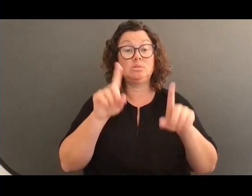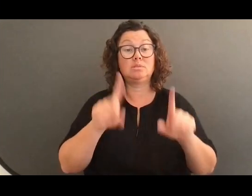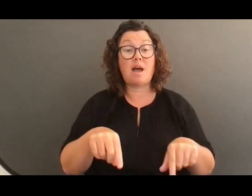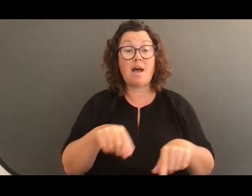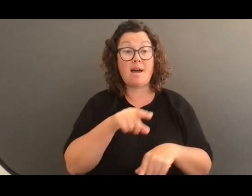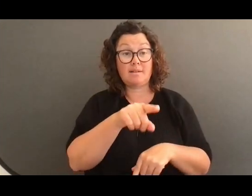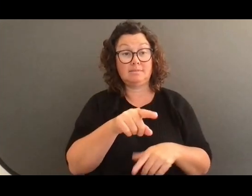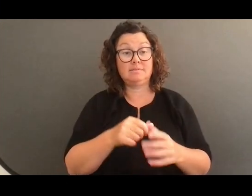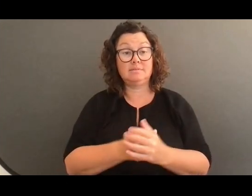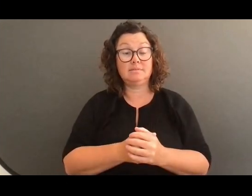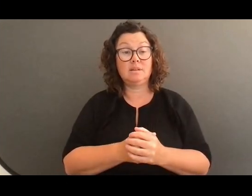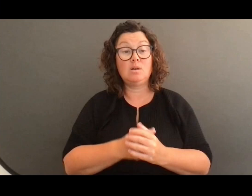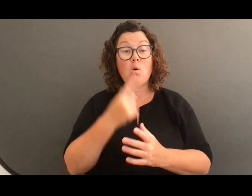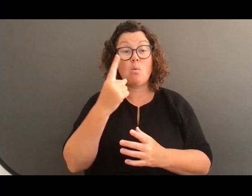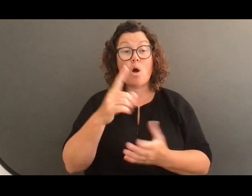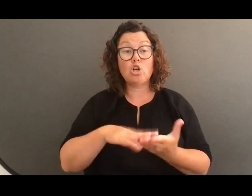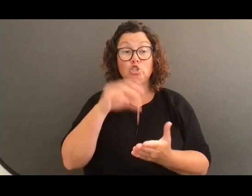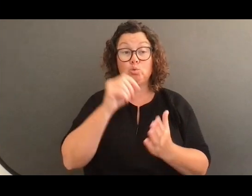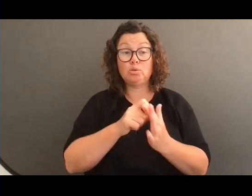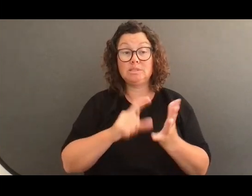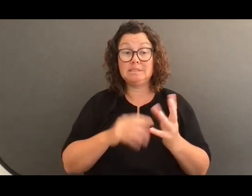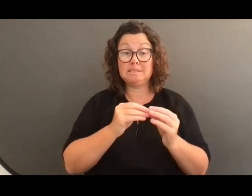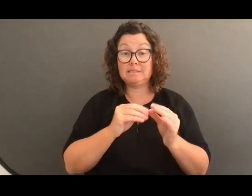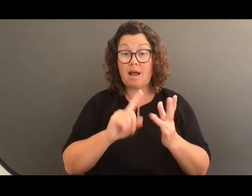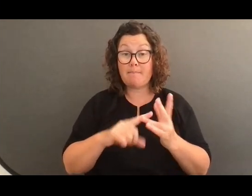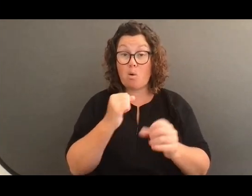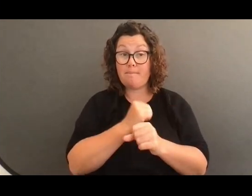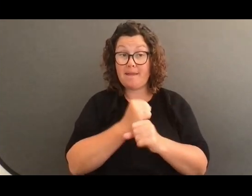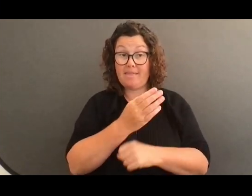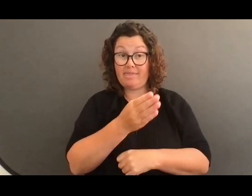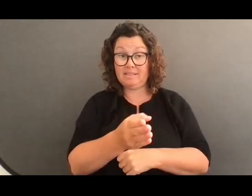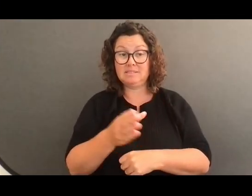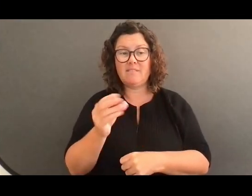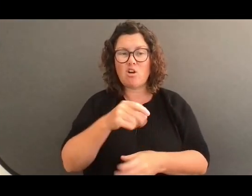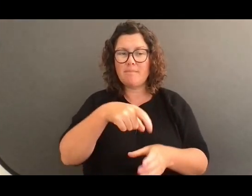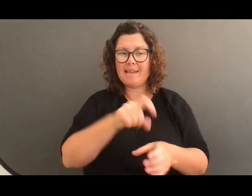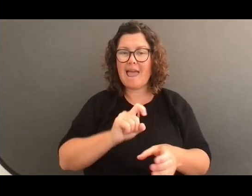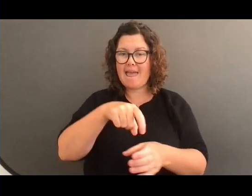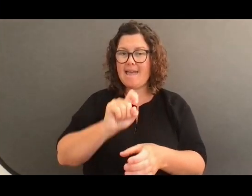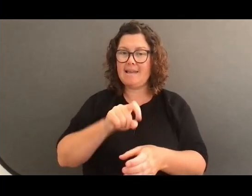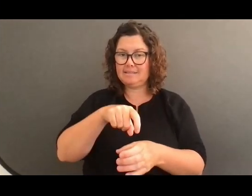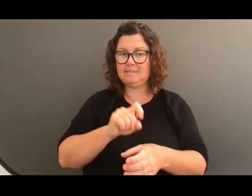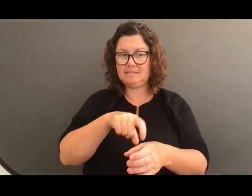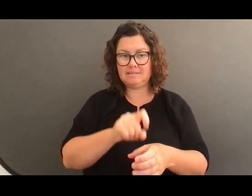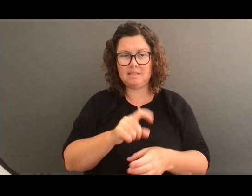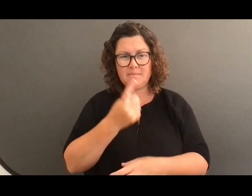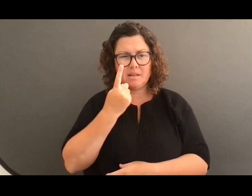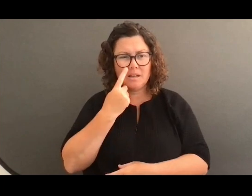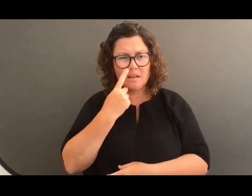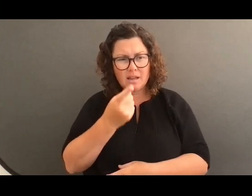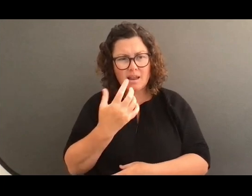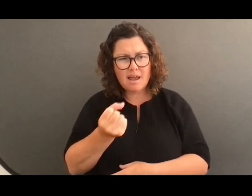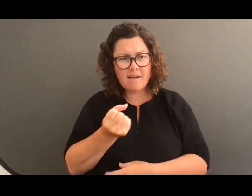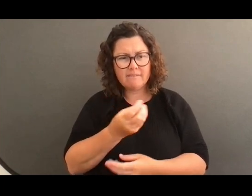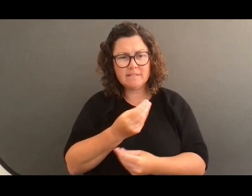student in Dubbo, made from obviously aluminium cans. But if you look quite closely, there's some really careful approaches